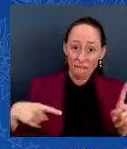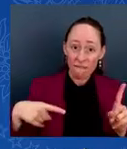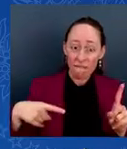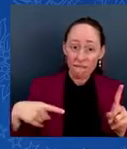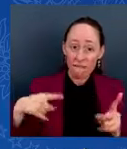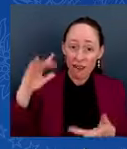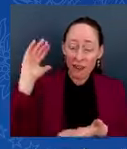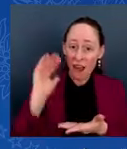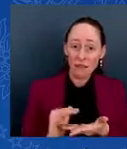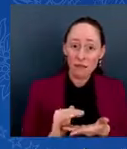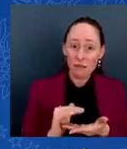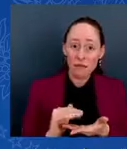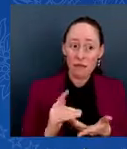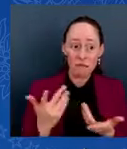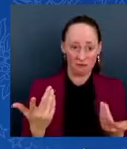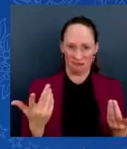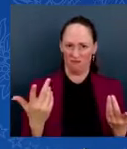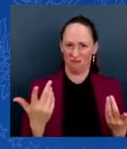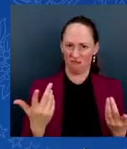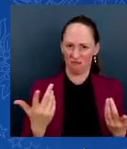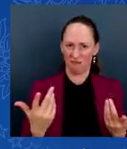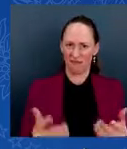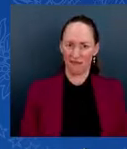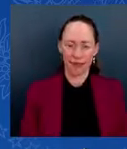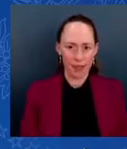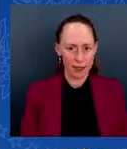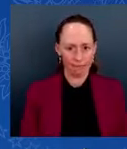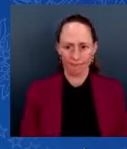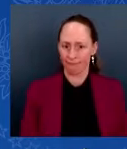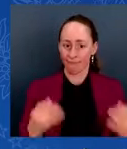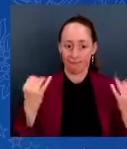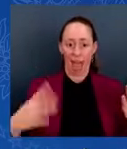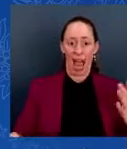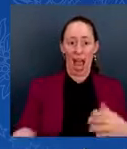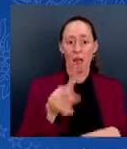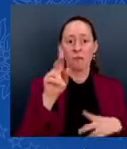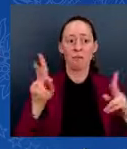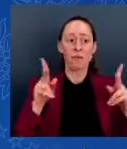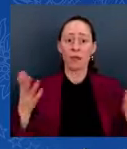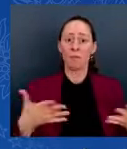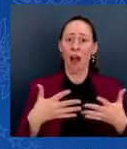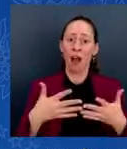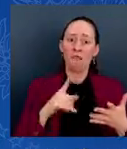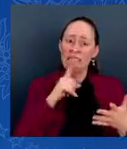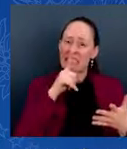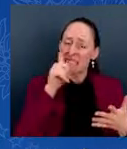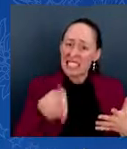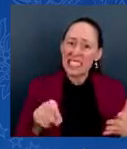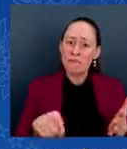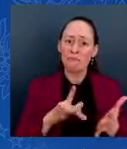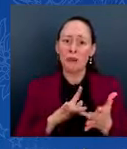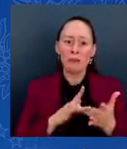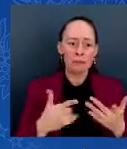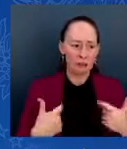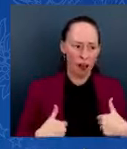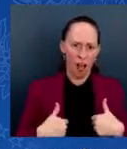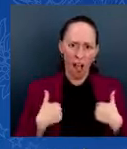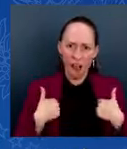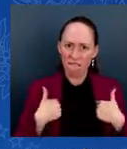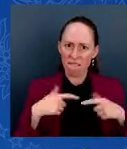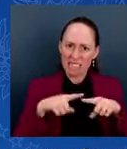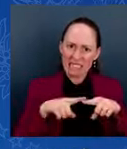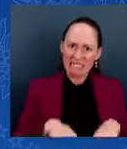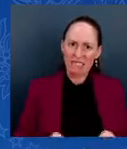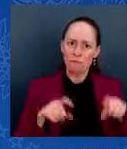Too many Americans can't afford the drugs they badly need for life and death. So they skip doses, cut pills